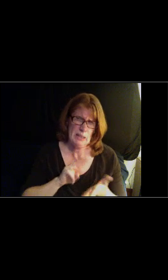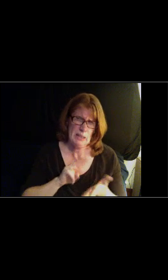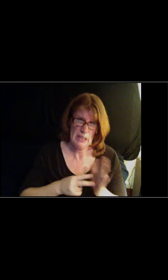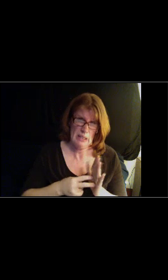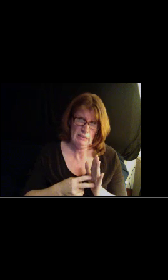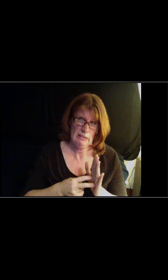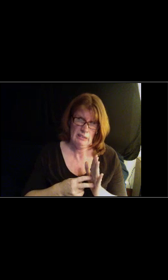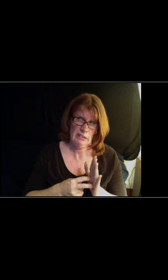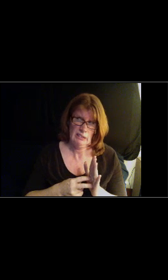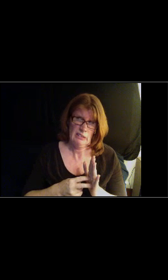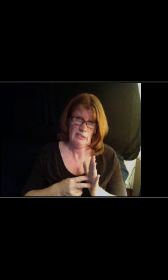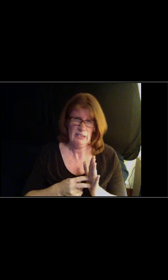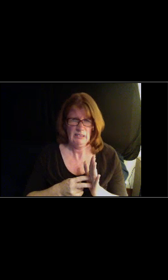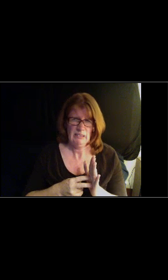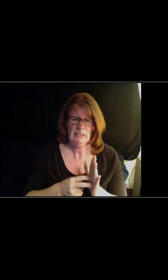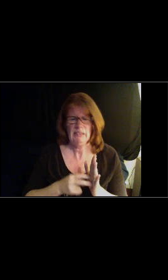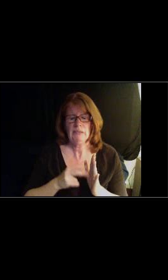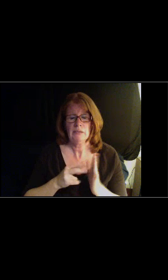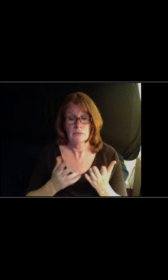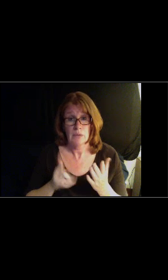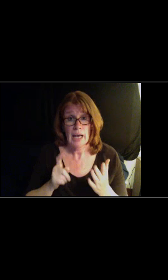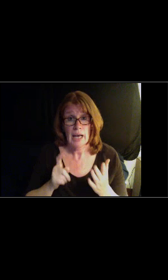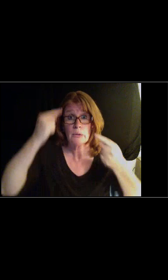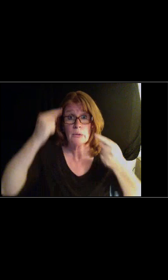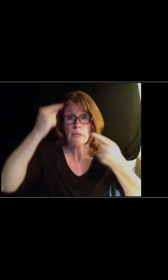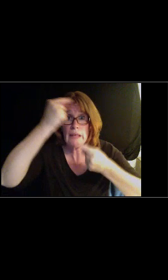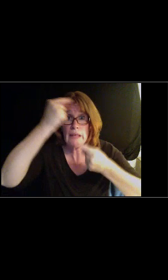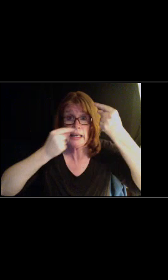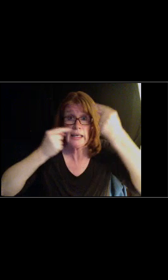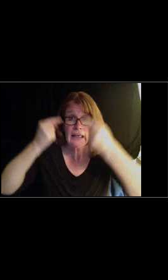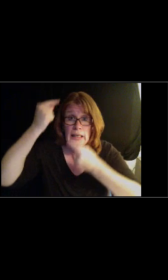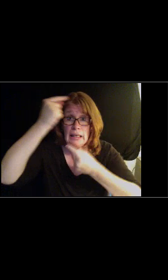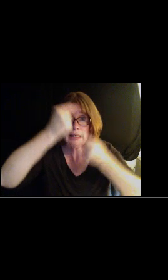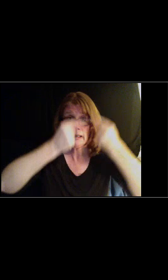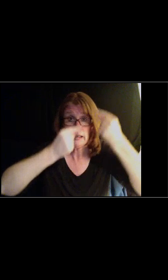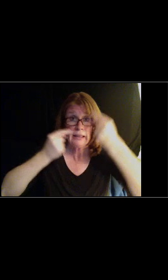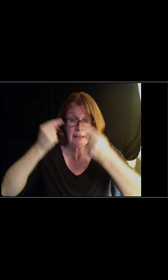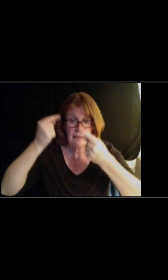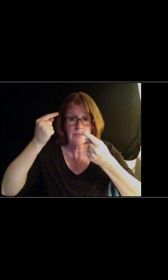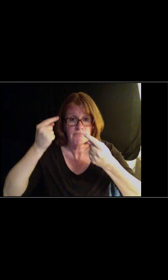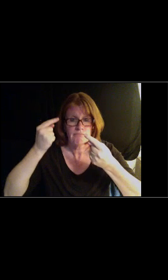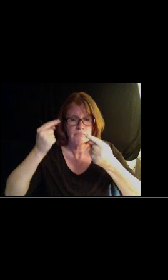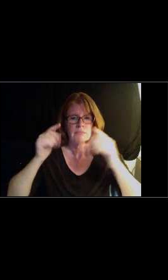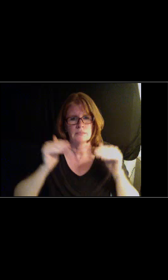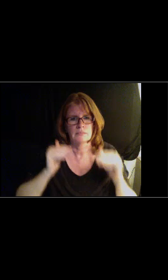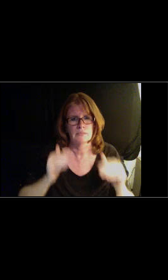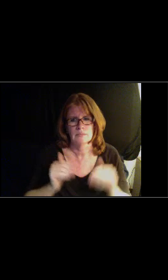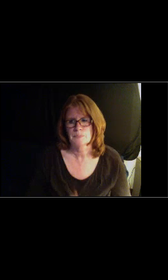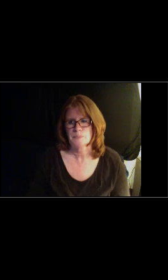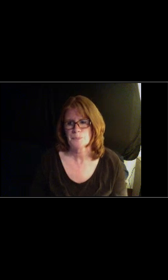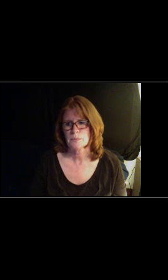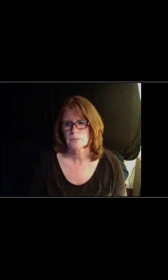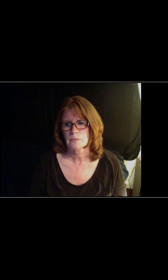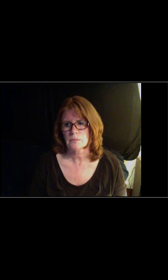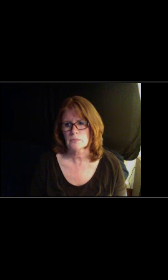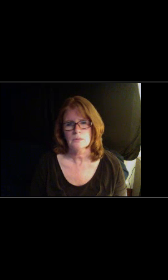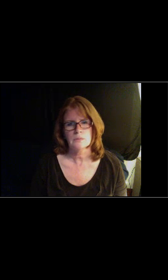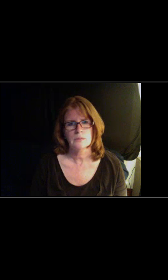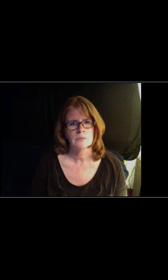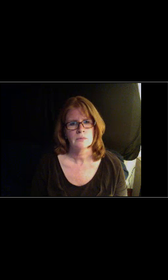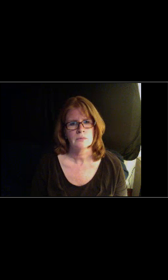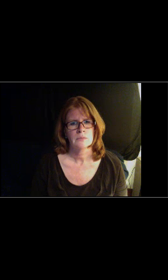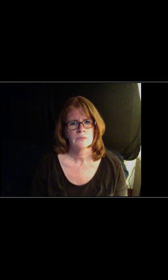can't participate, but does it really mean this particular setting? And that's the thinking that we have to try and